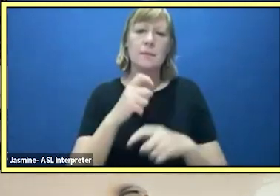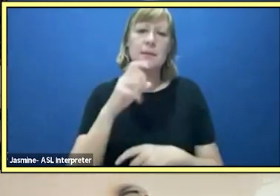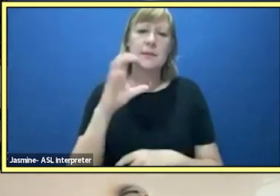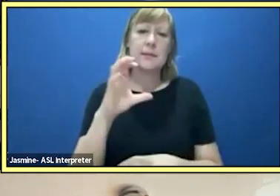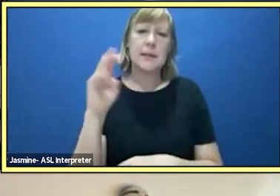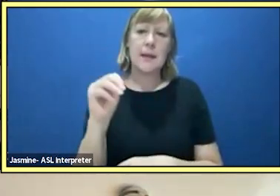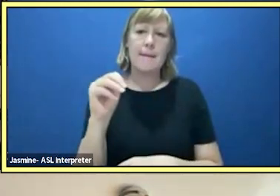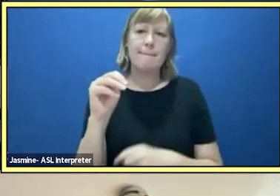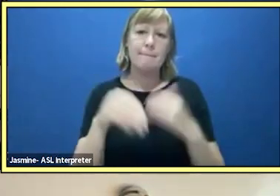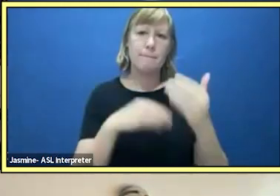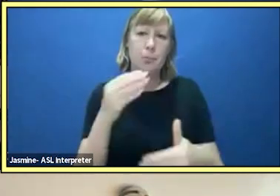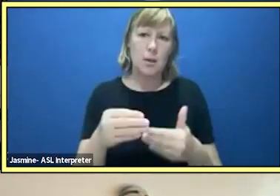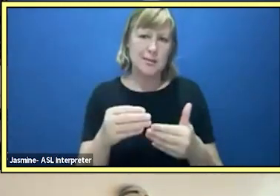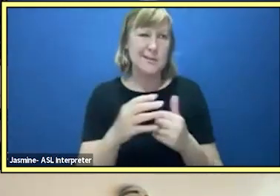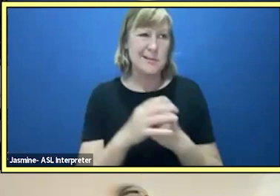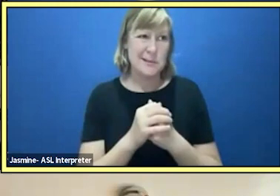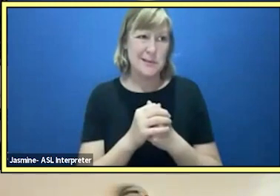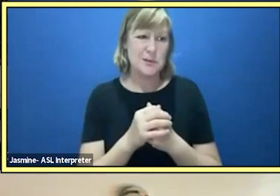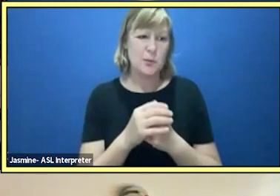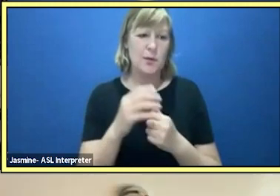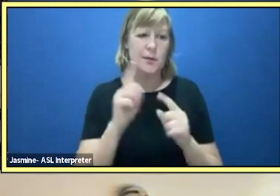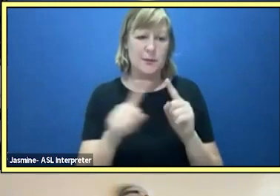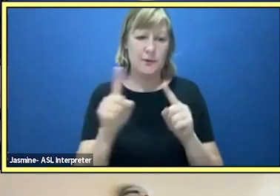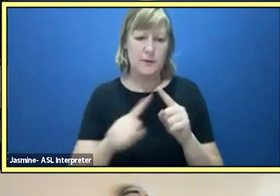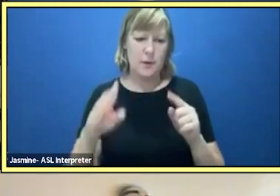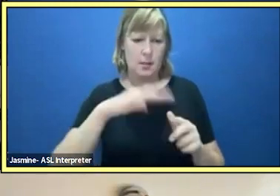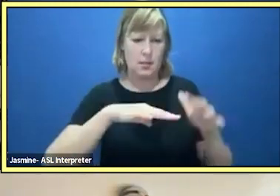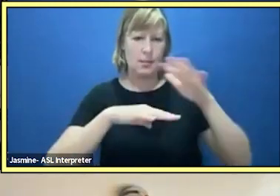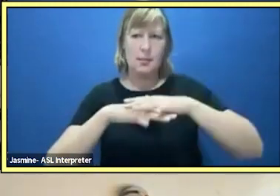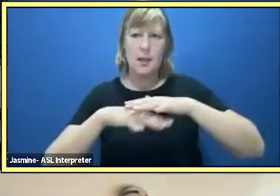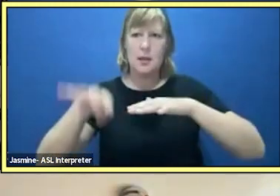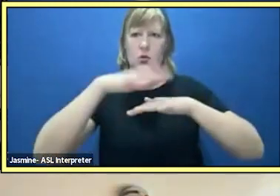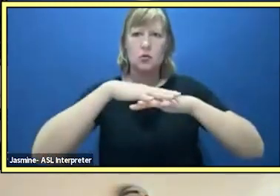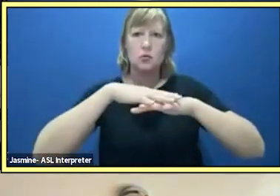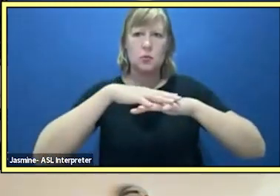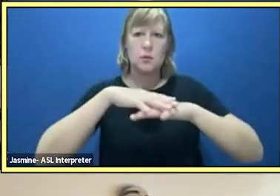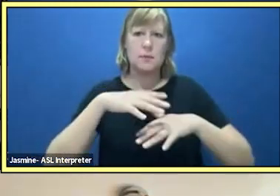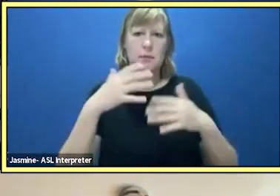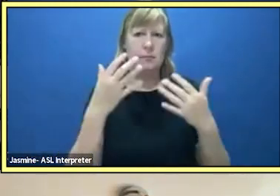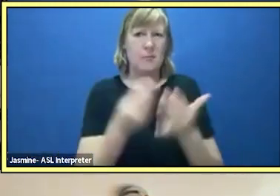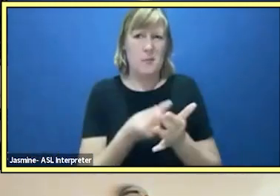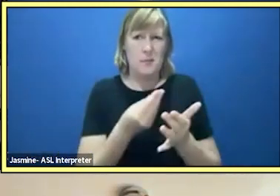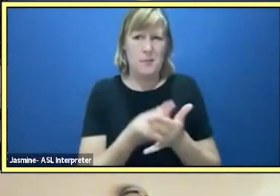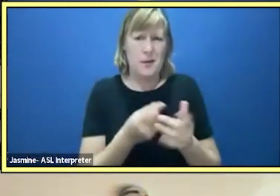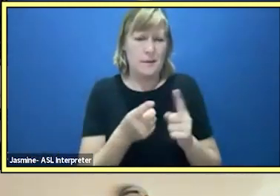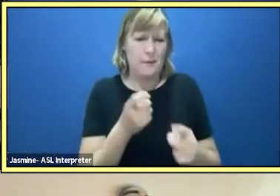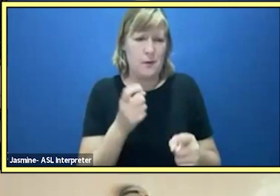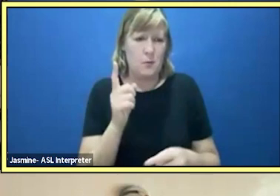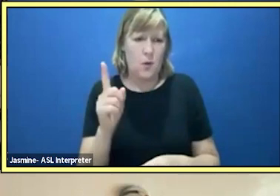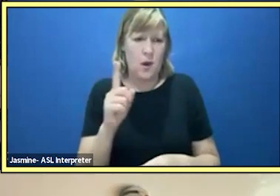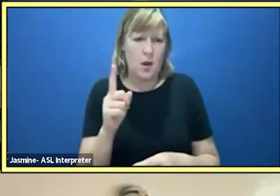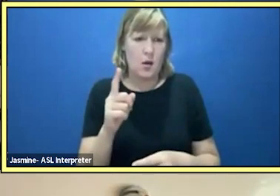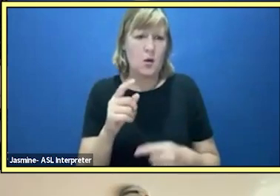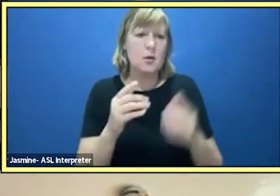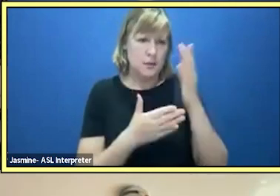the layers you're talking about now. Where does this funding come from? Currently, there's a certain amount of funding from every